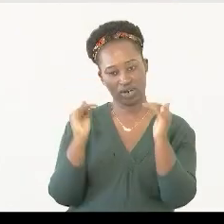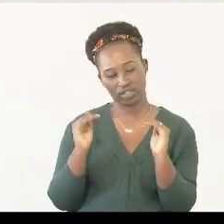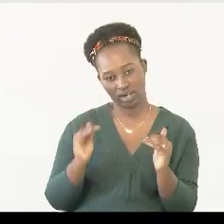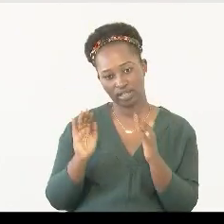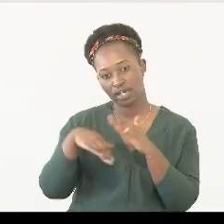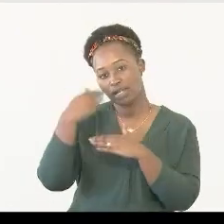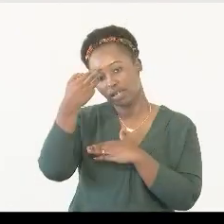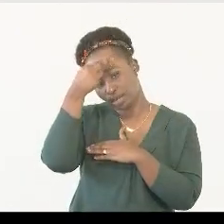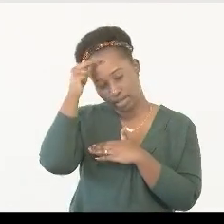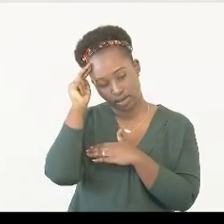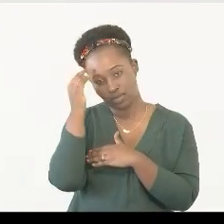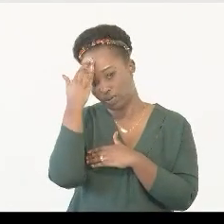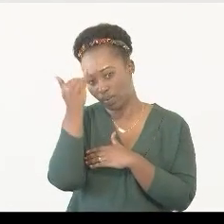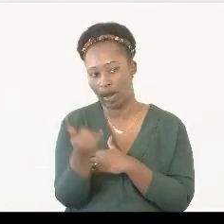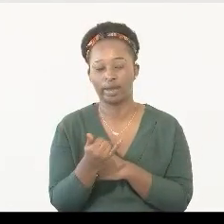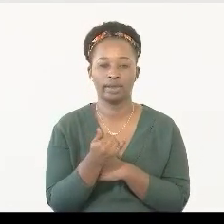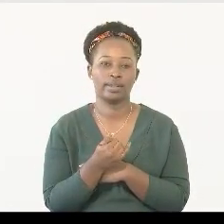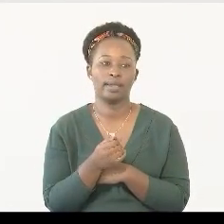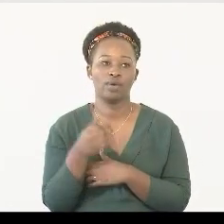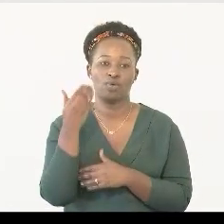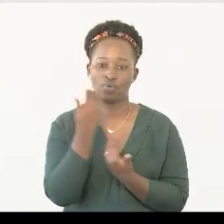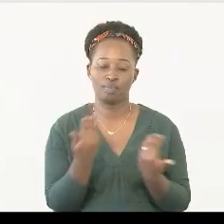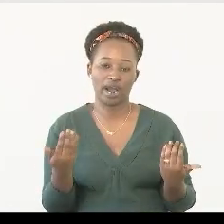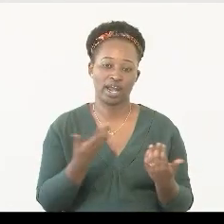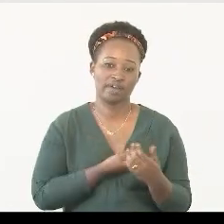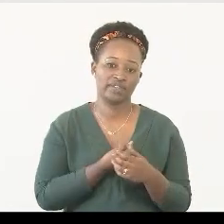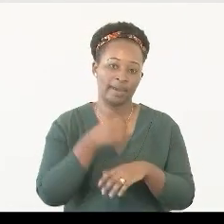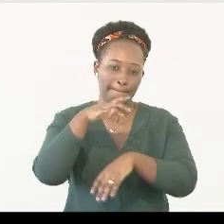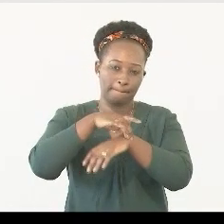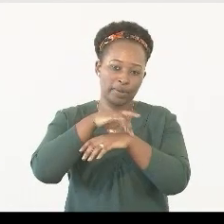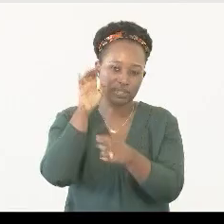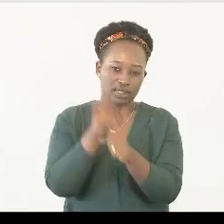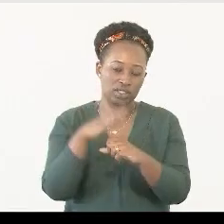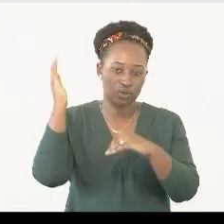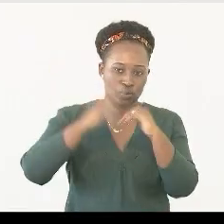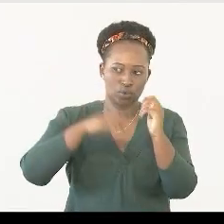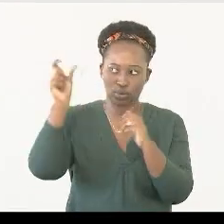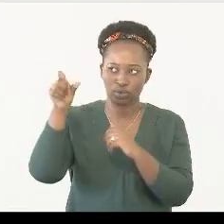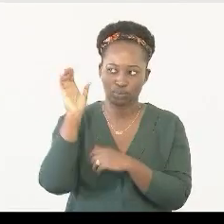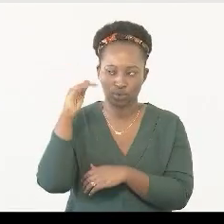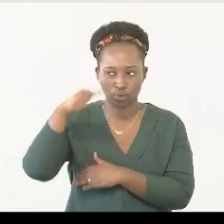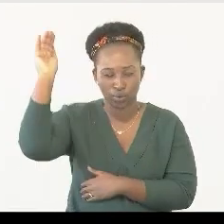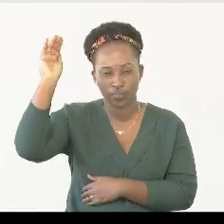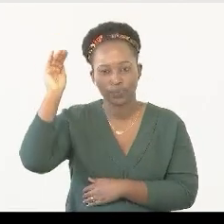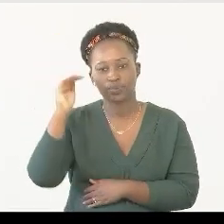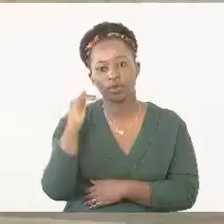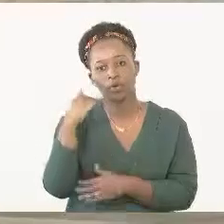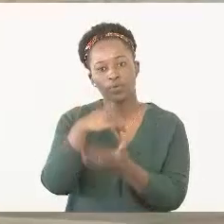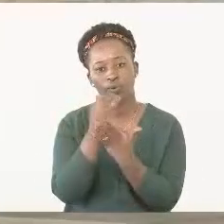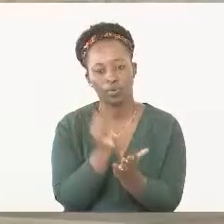the reason why the baby has many bones compared to adult person is